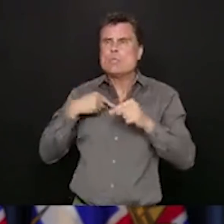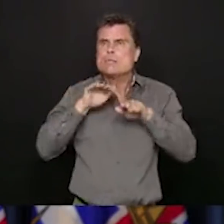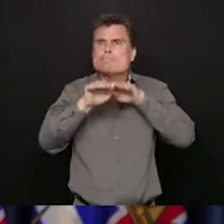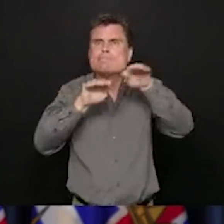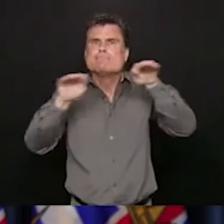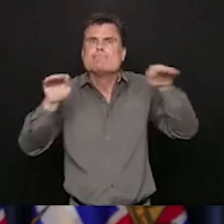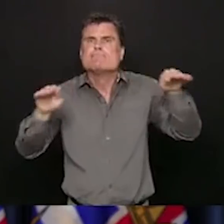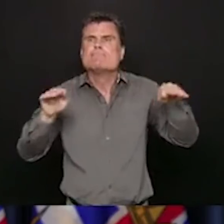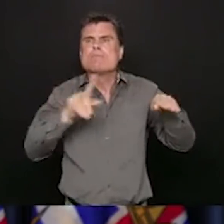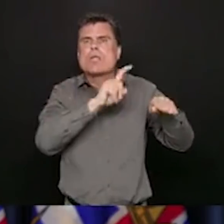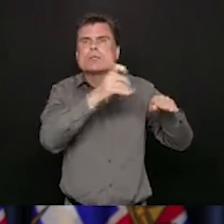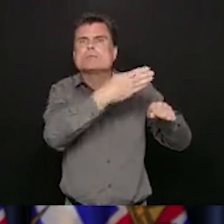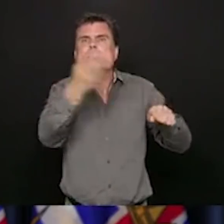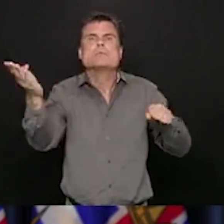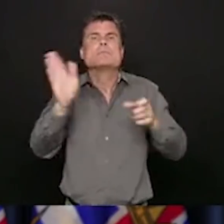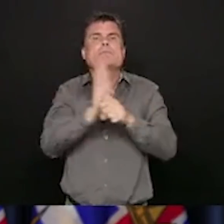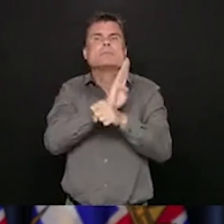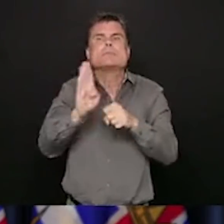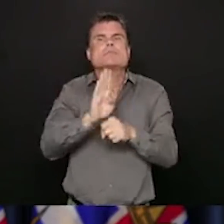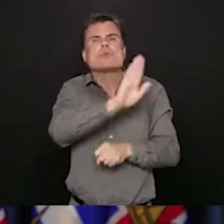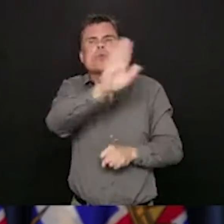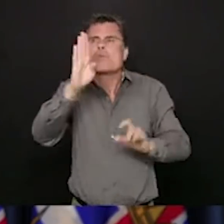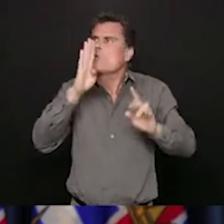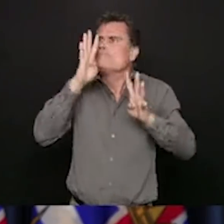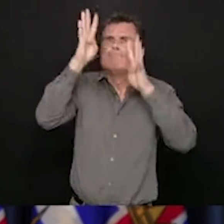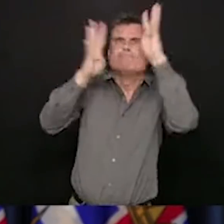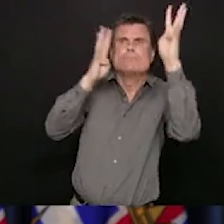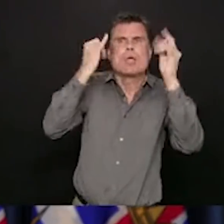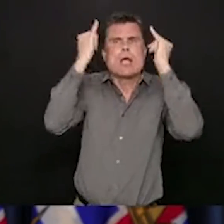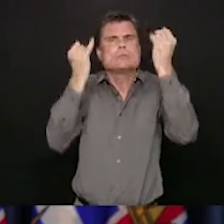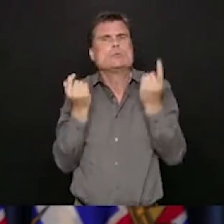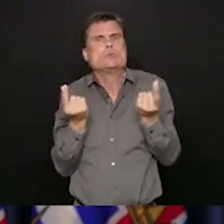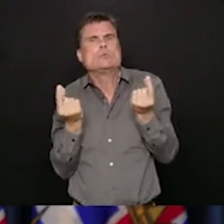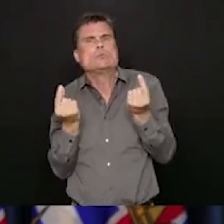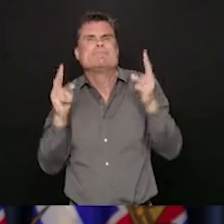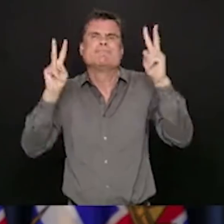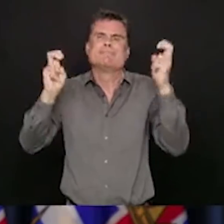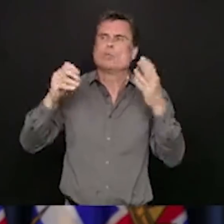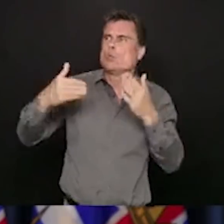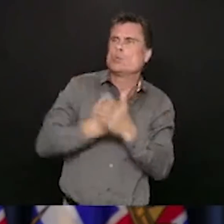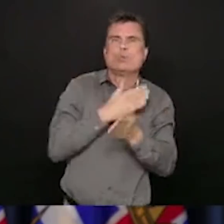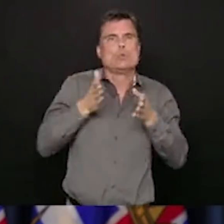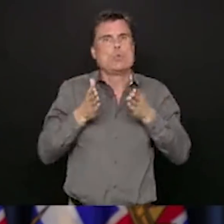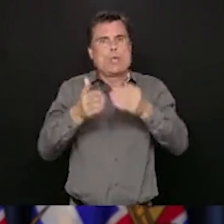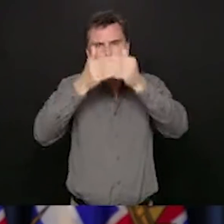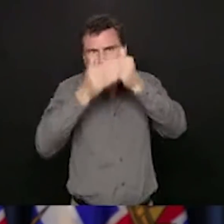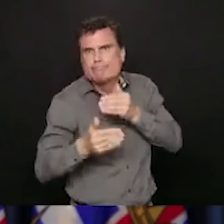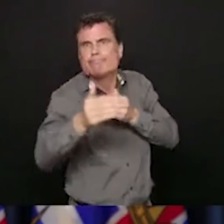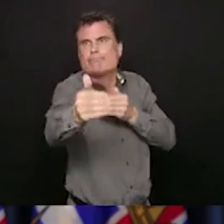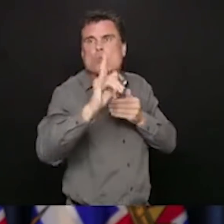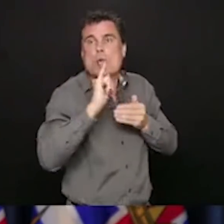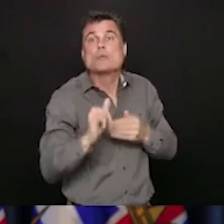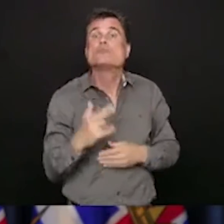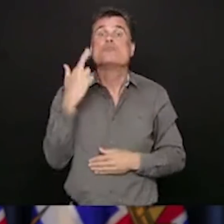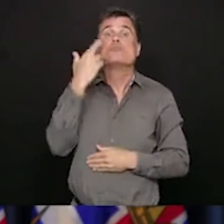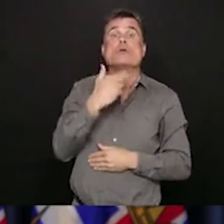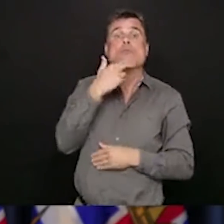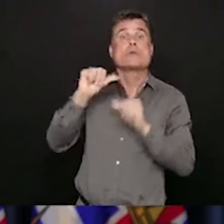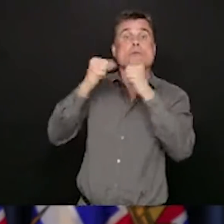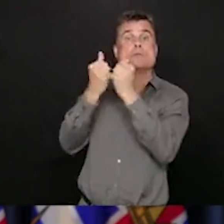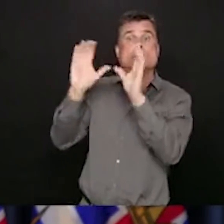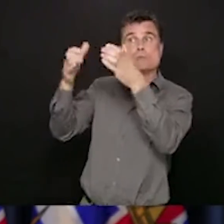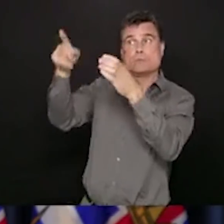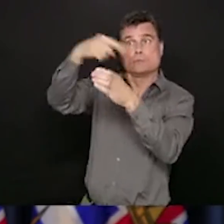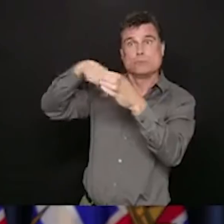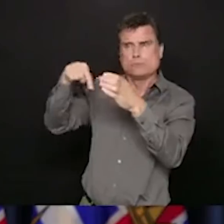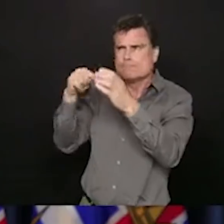restaurant sector who are putting in place plans so they can operate safely. It's not just going to be the flick of a switch, as I said last week, and I'm saying